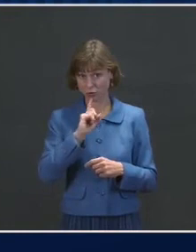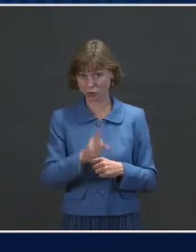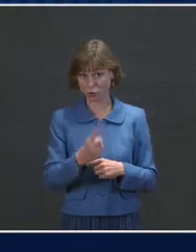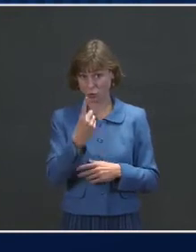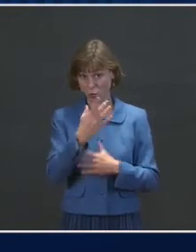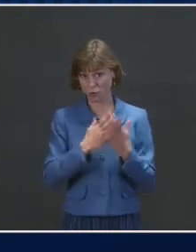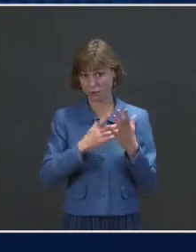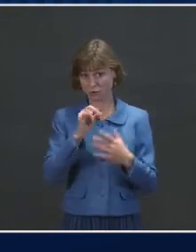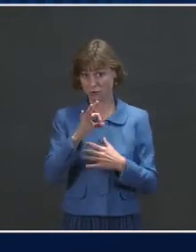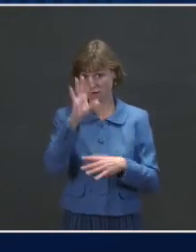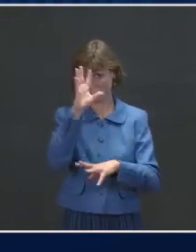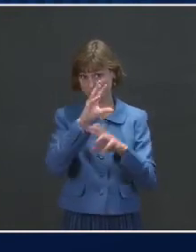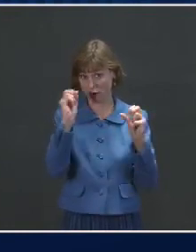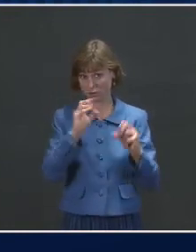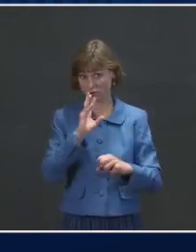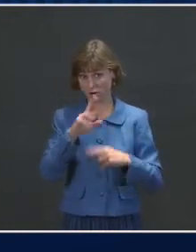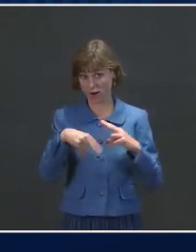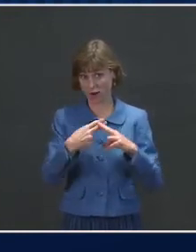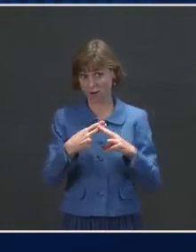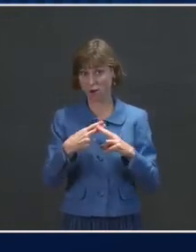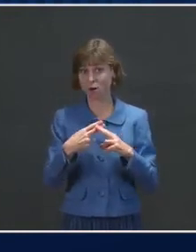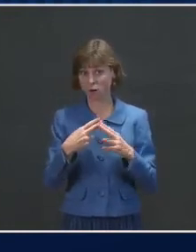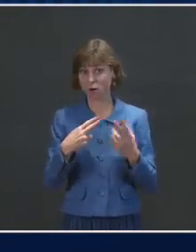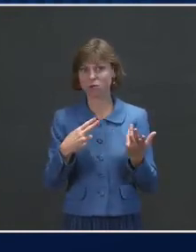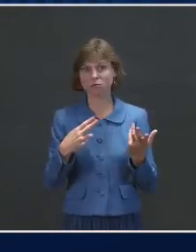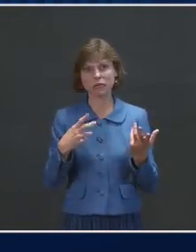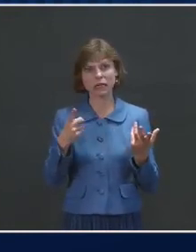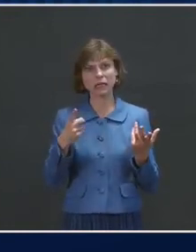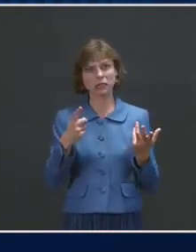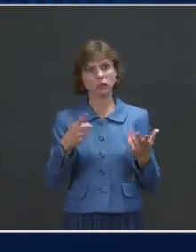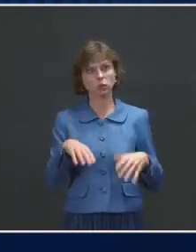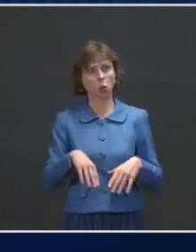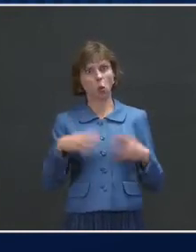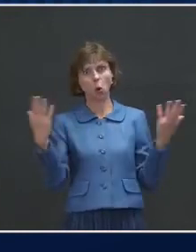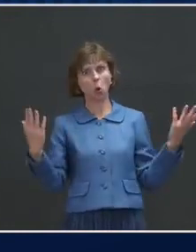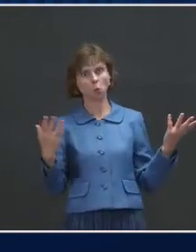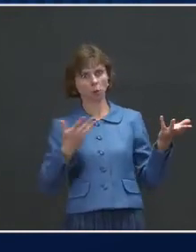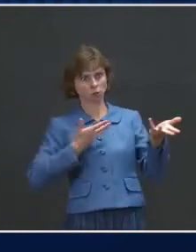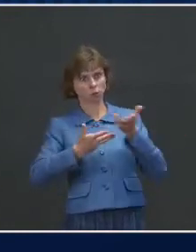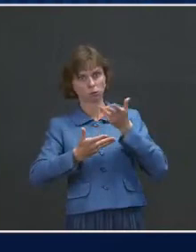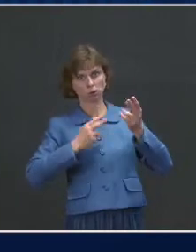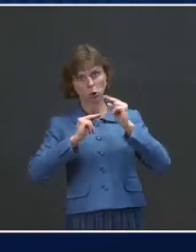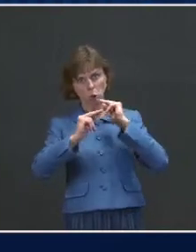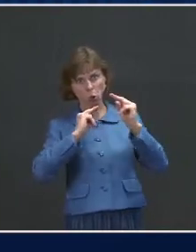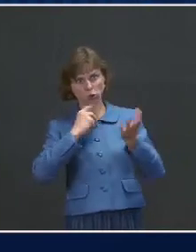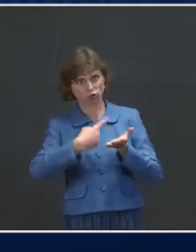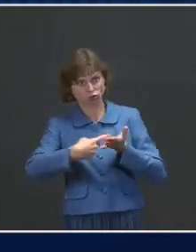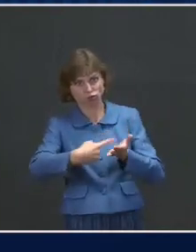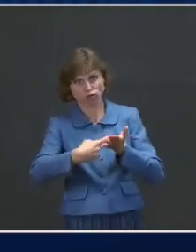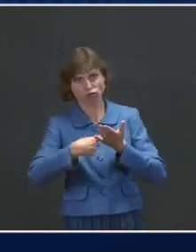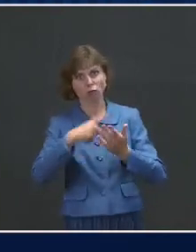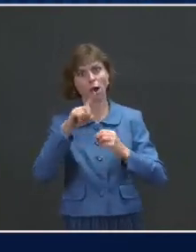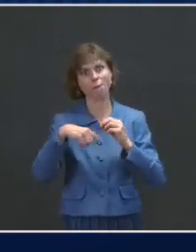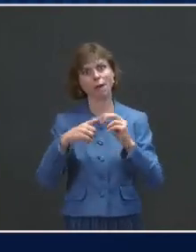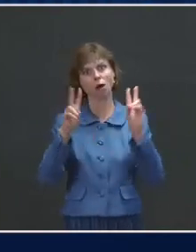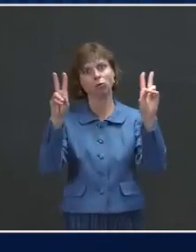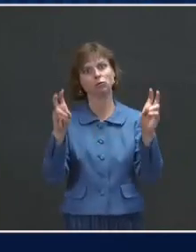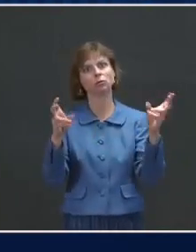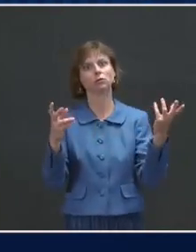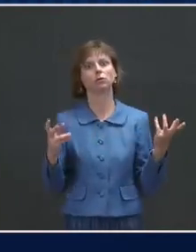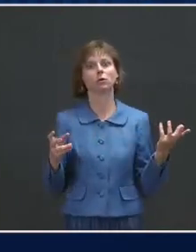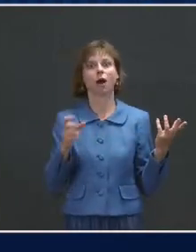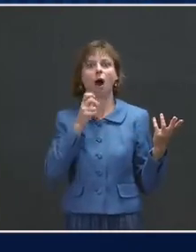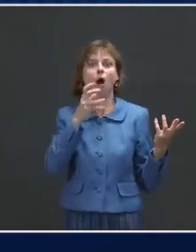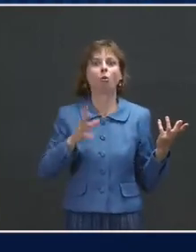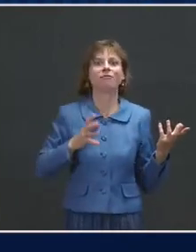that the president has talked about is his openness to engaging and having a discussion about what is called, kind of the unofficially called, I